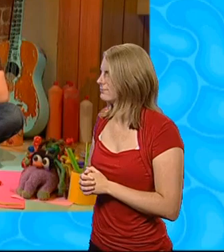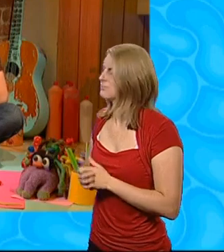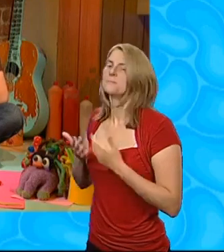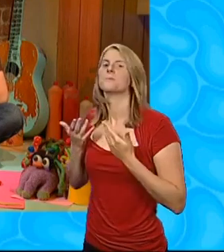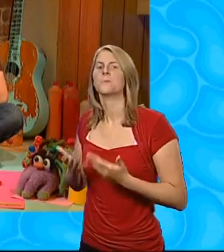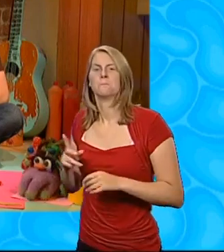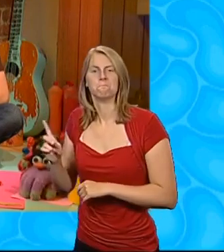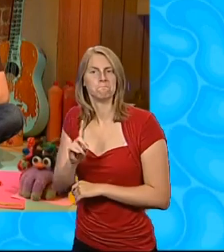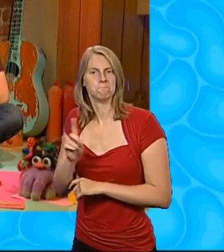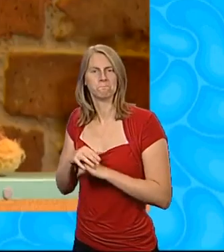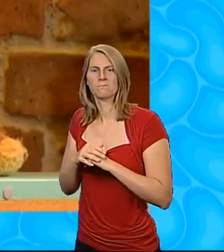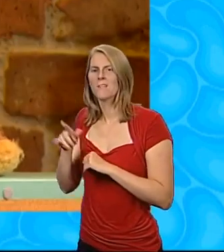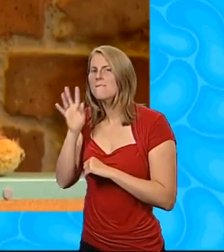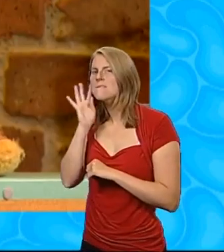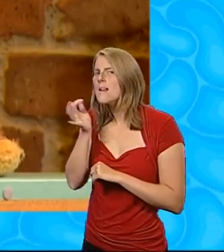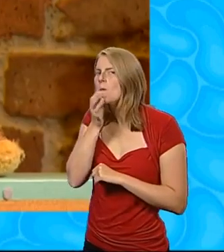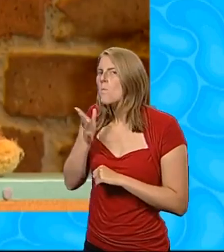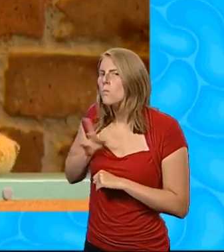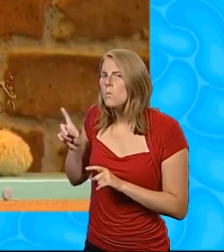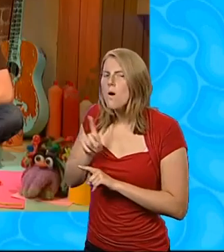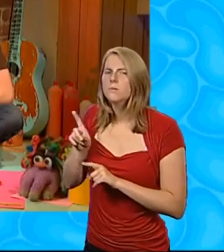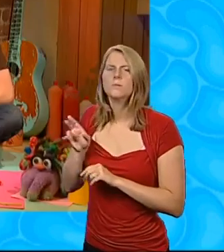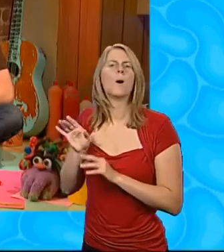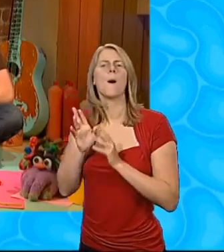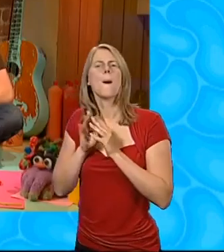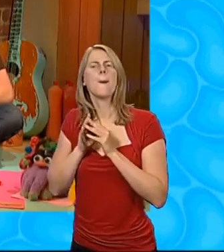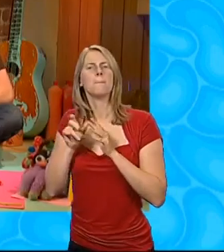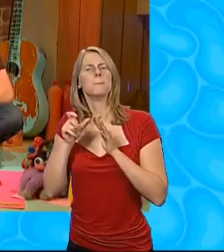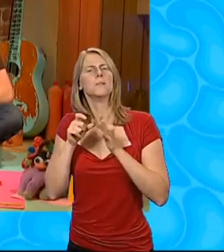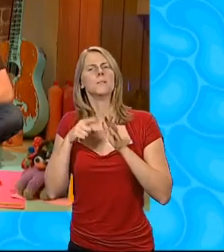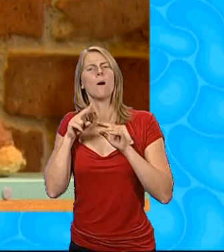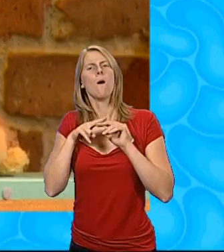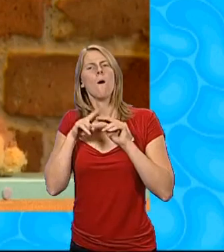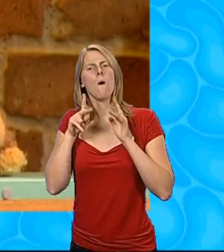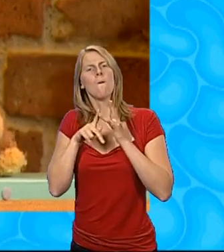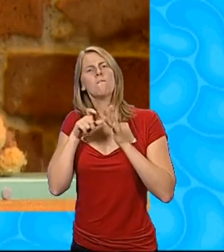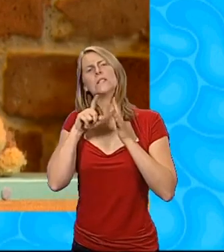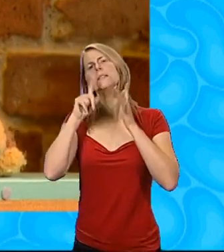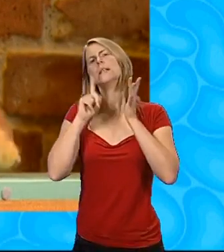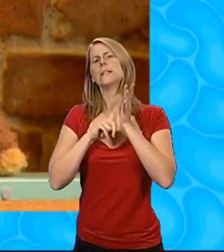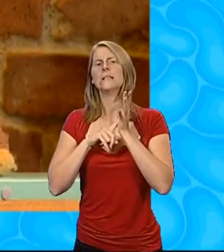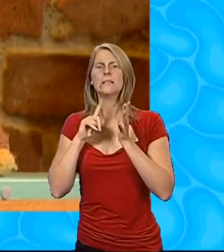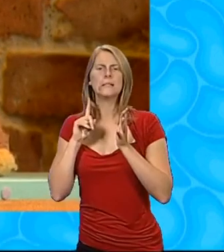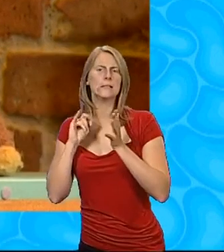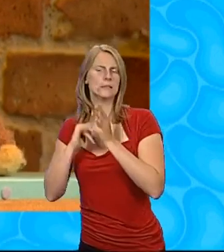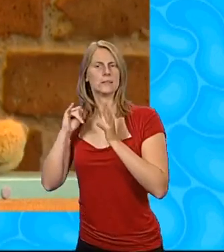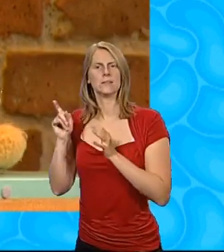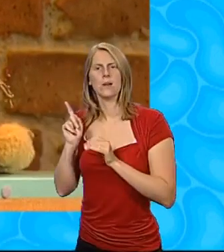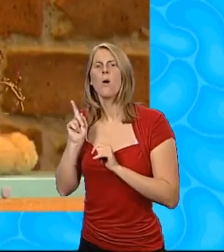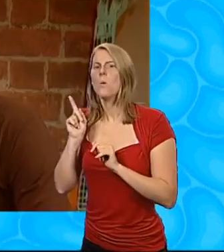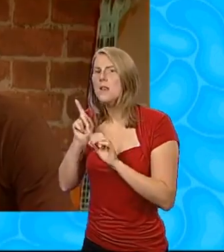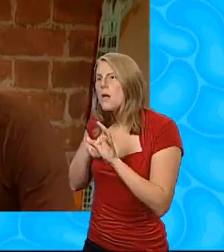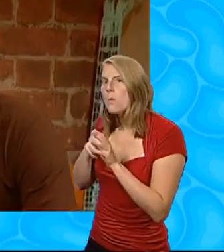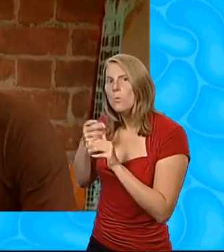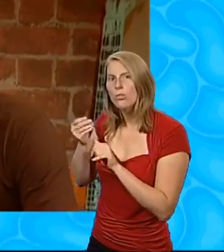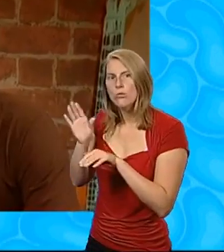flower now. What flower would you like to do? A daffodil. A daffodil? Yellow with a green stem? That's the one. Okay, good.